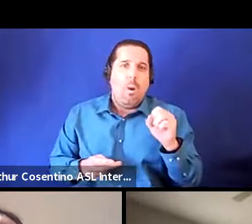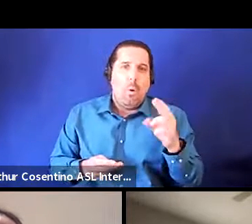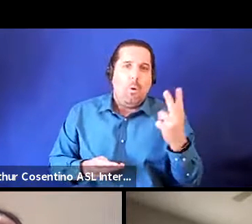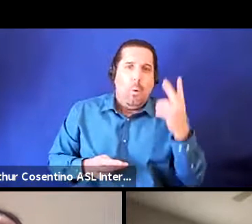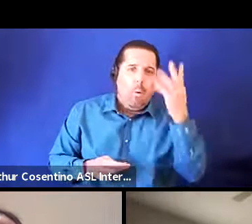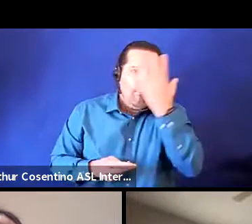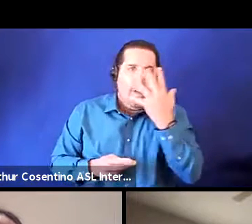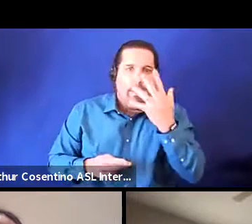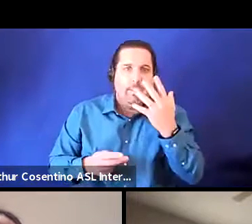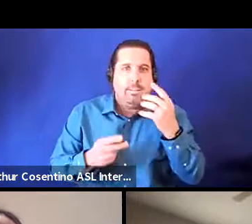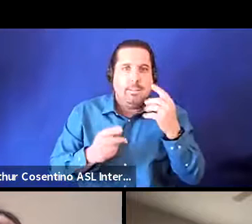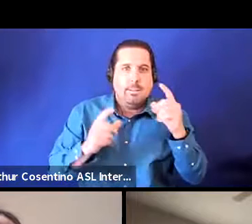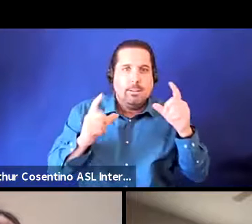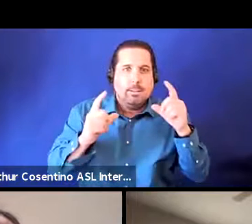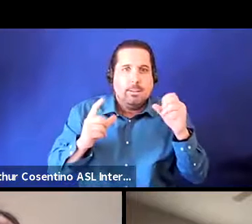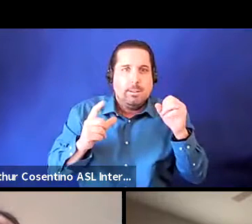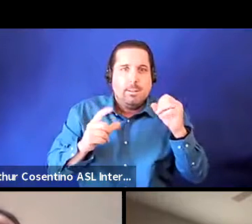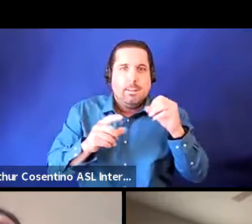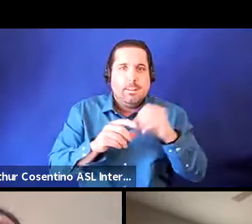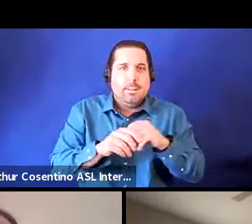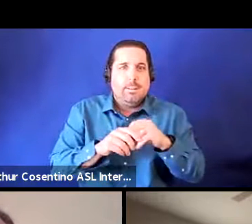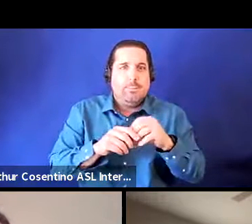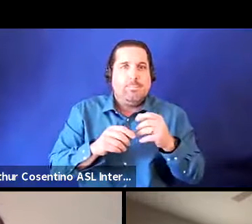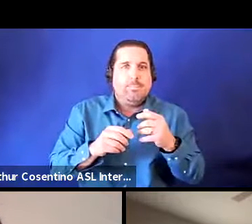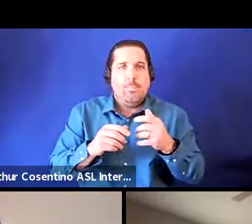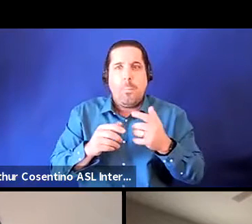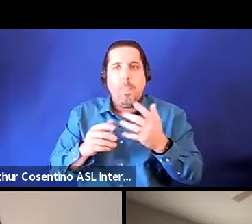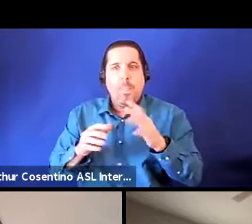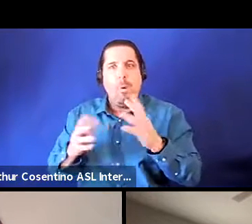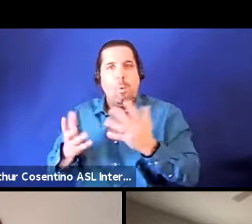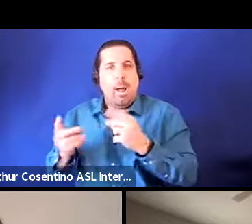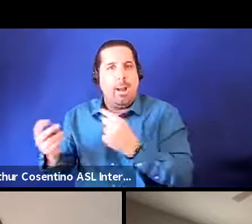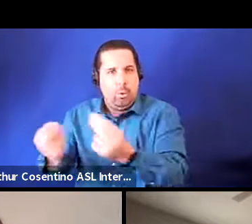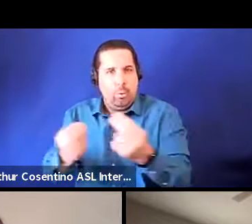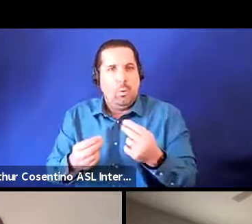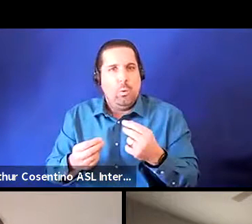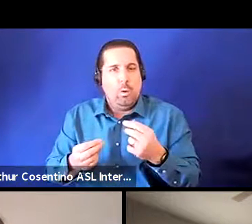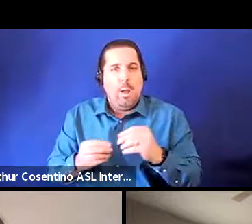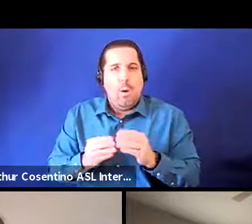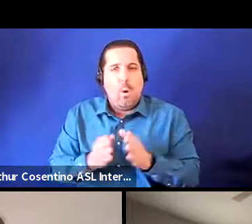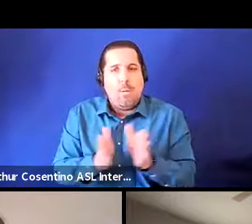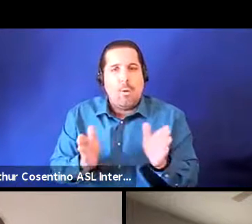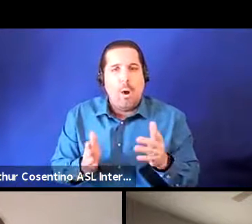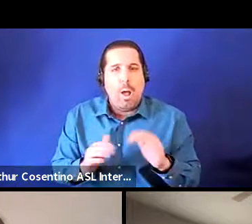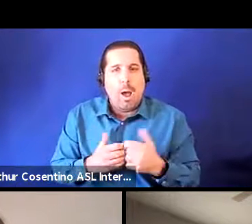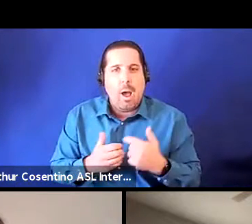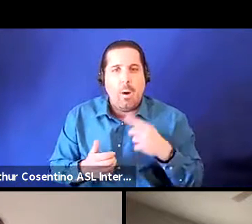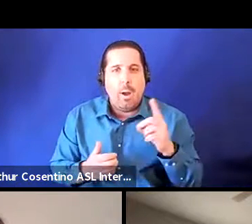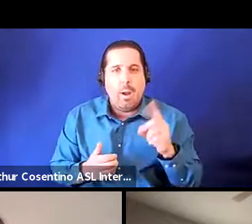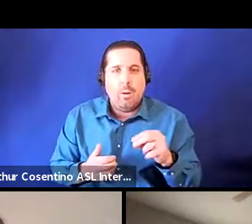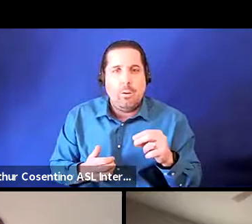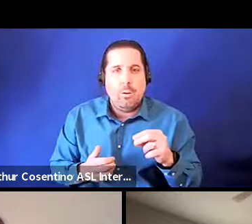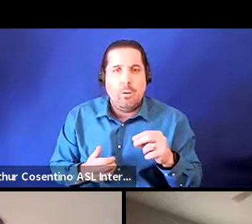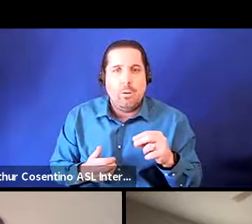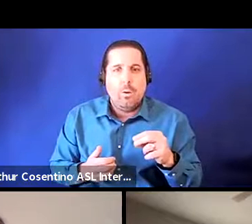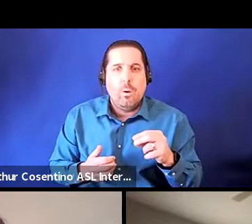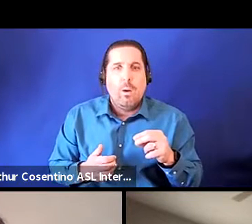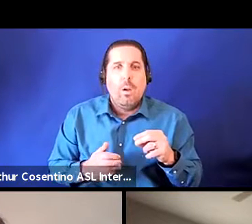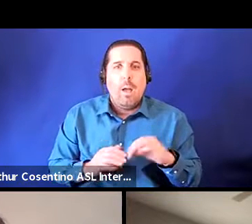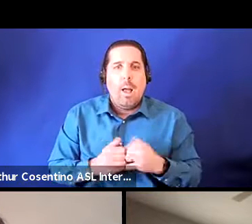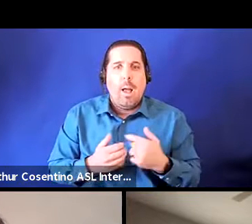sometimes. In a lot of big spaces, unfortunately. But overall, how I came about to